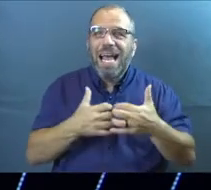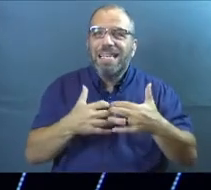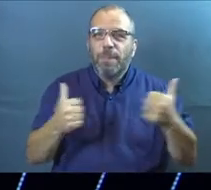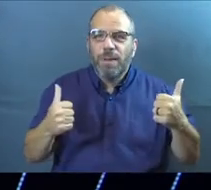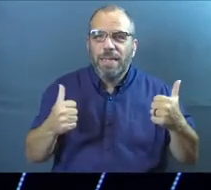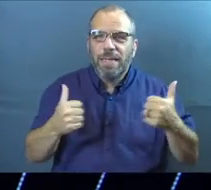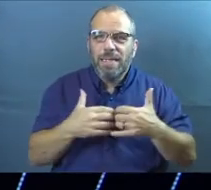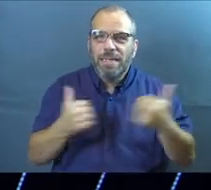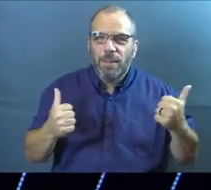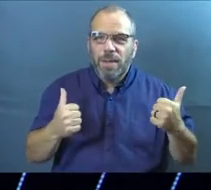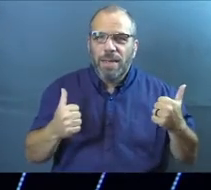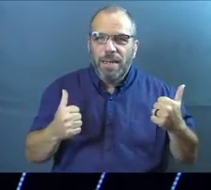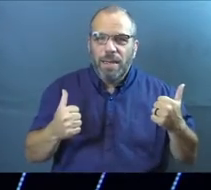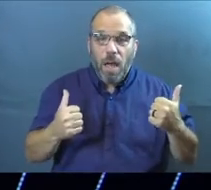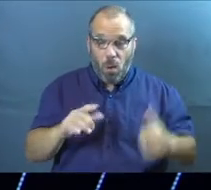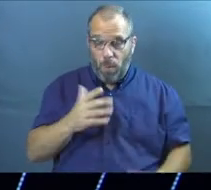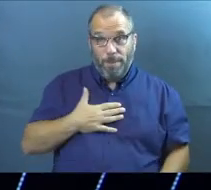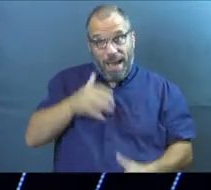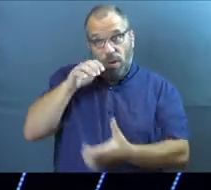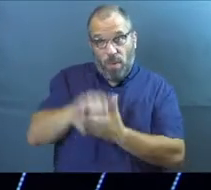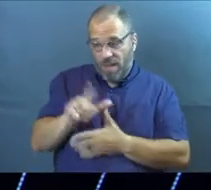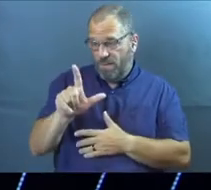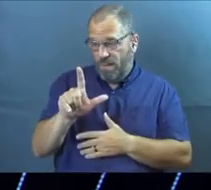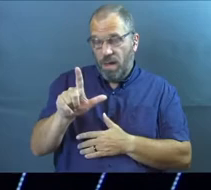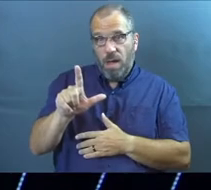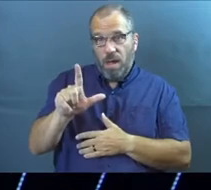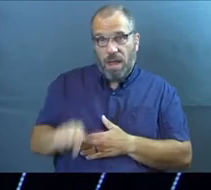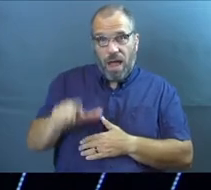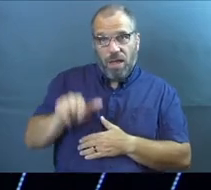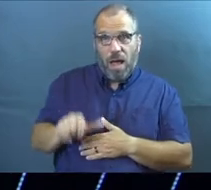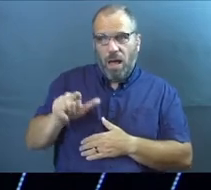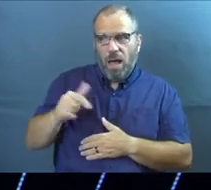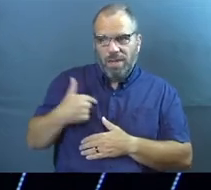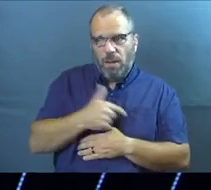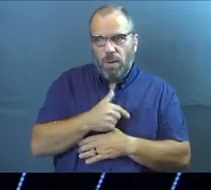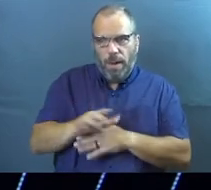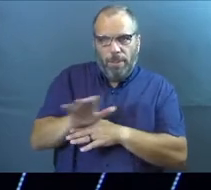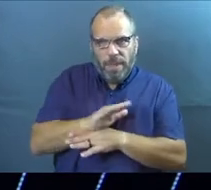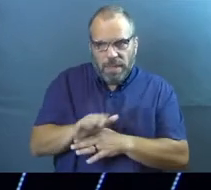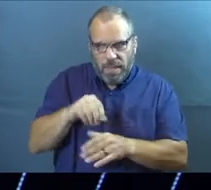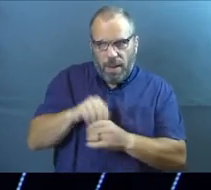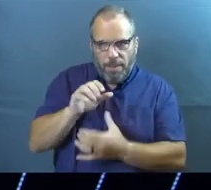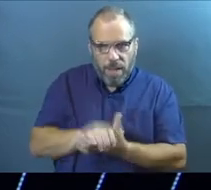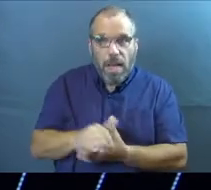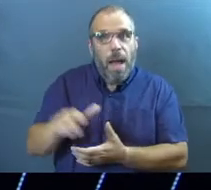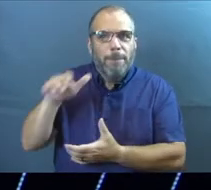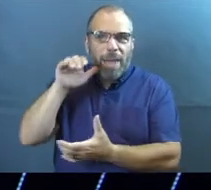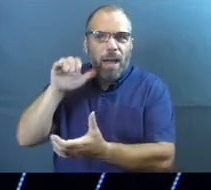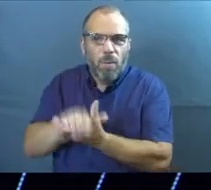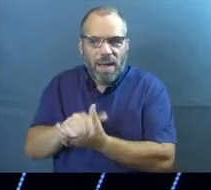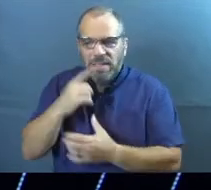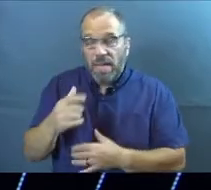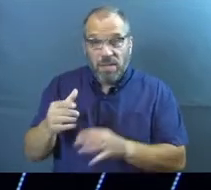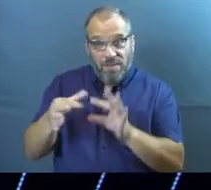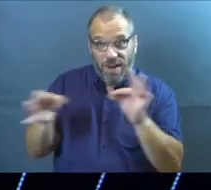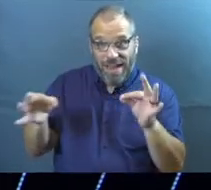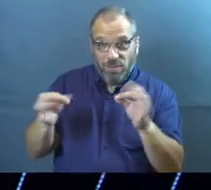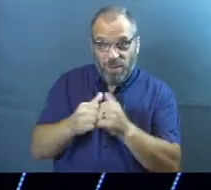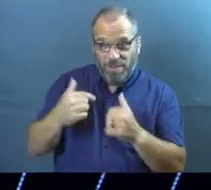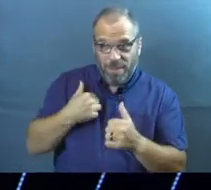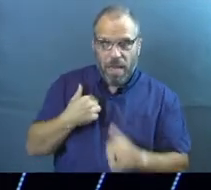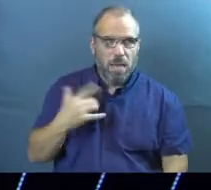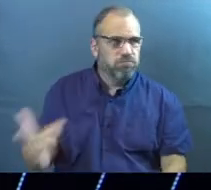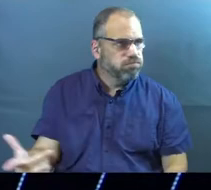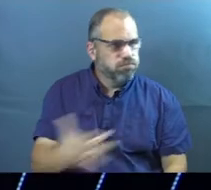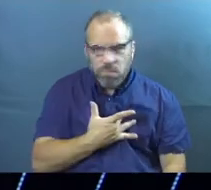separately. Whenever Linda and I get in a bad place in our marriage because we're too busy, she's got this phrase she always uses with me, and